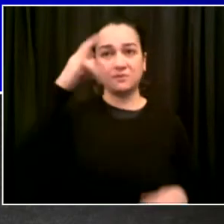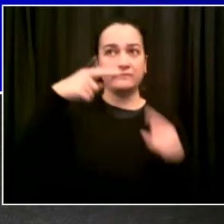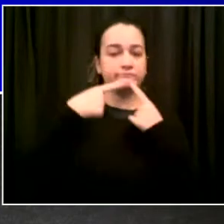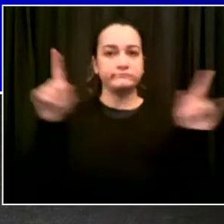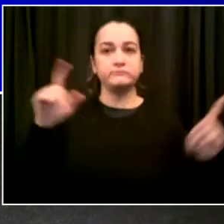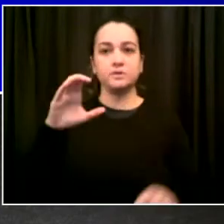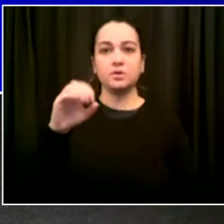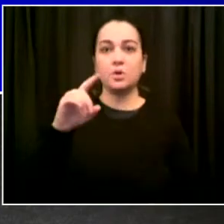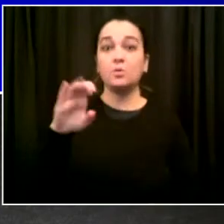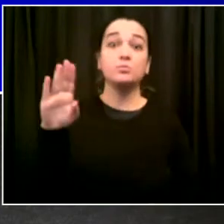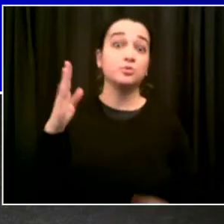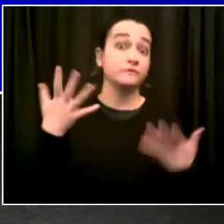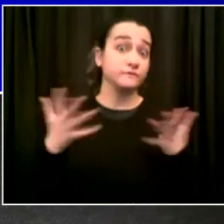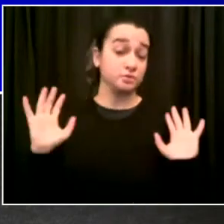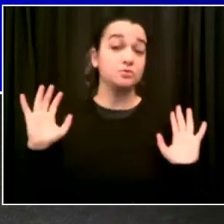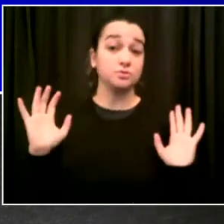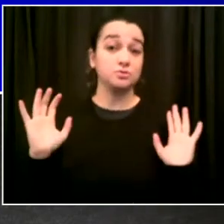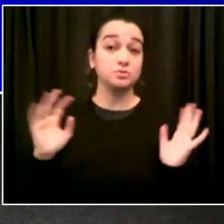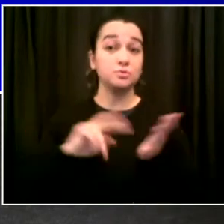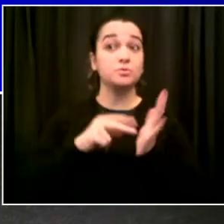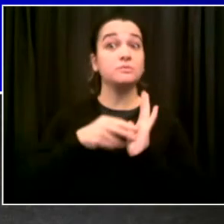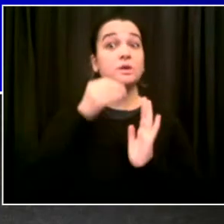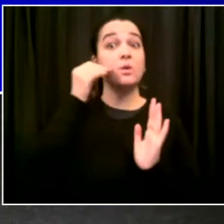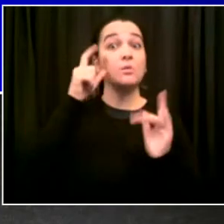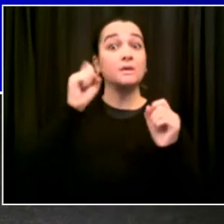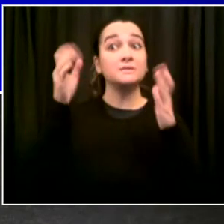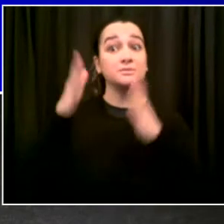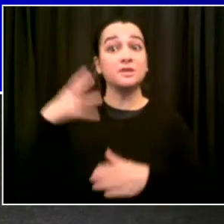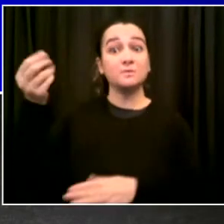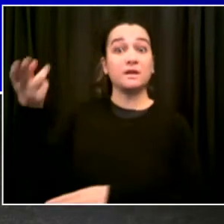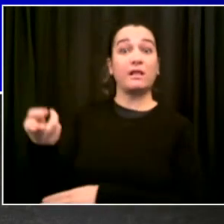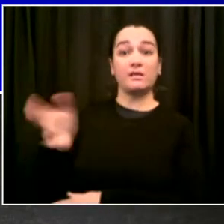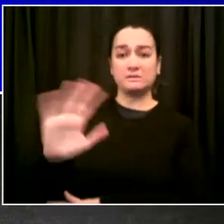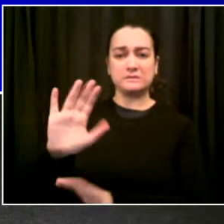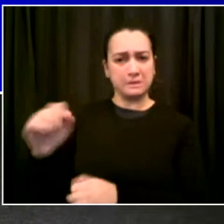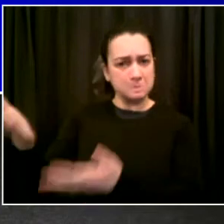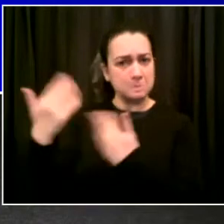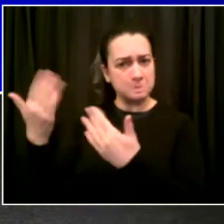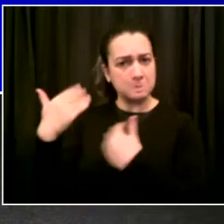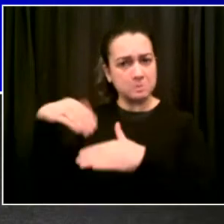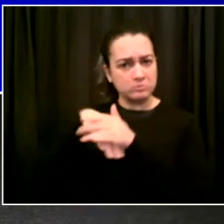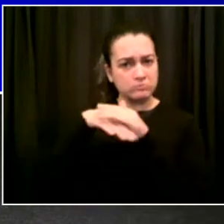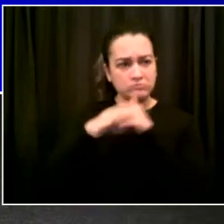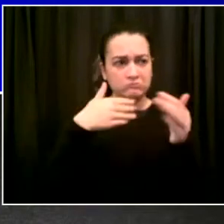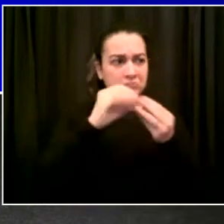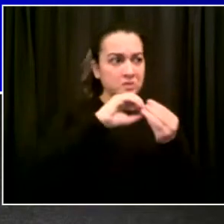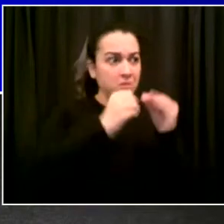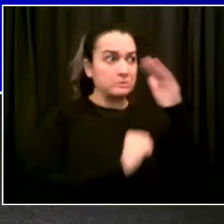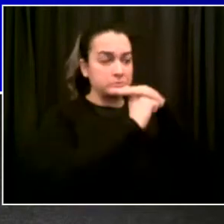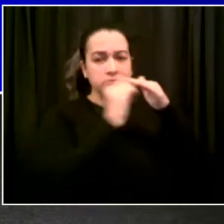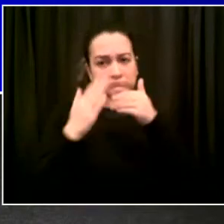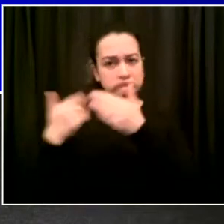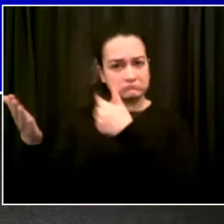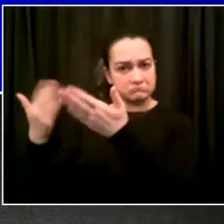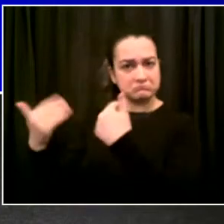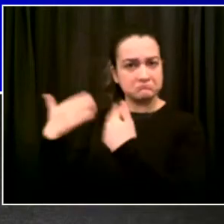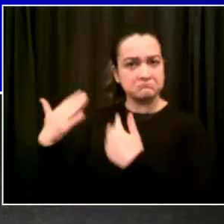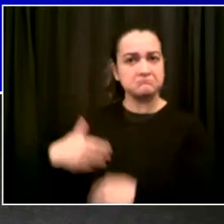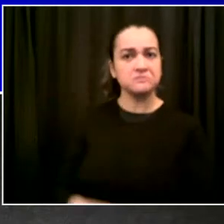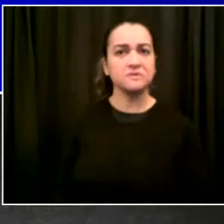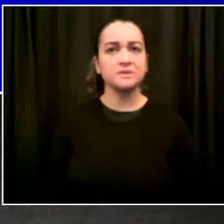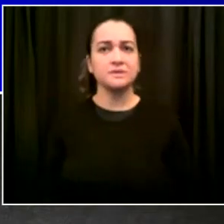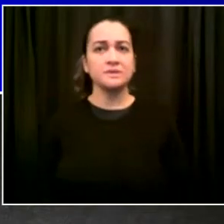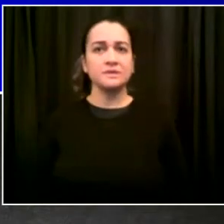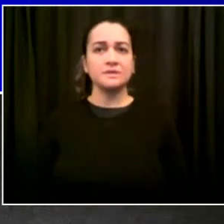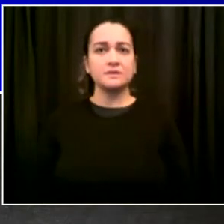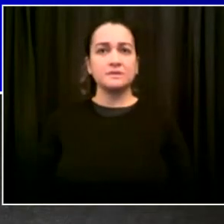working nonstop to prepare for the storm and address its challenges, and of course, led by our Emergency Management Commissioner, and